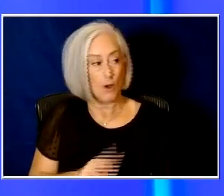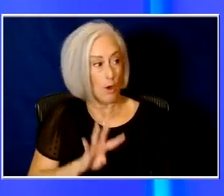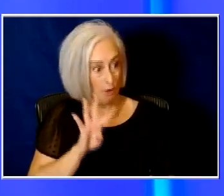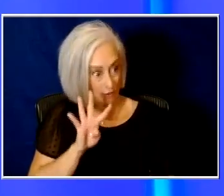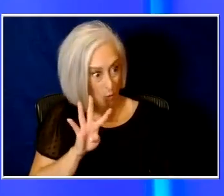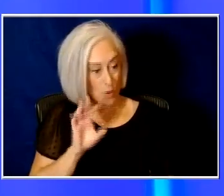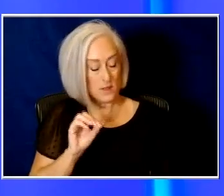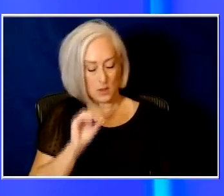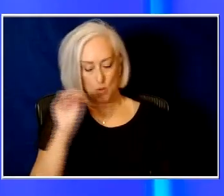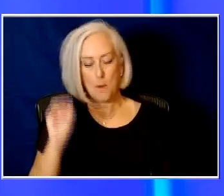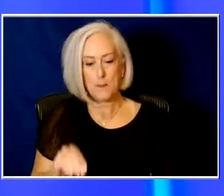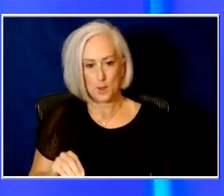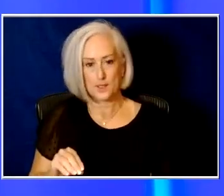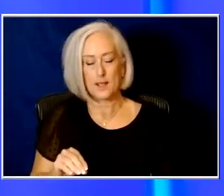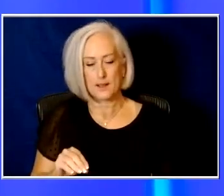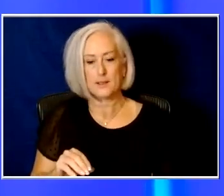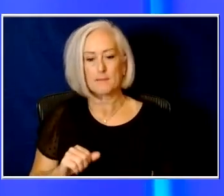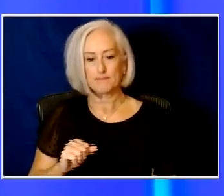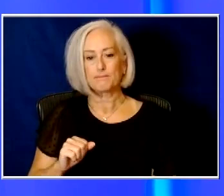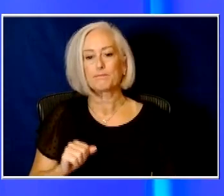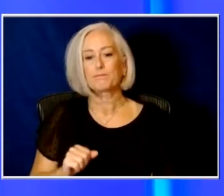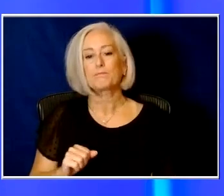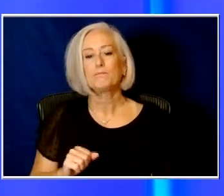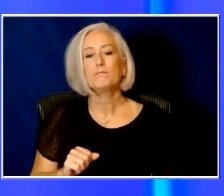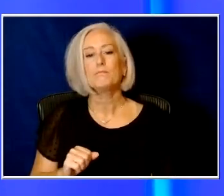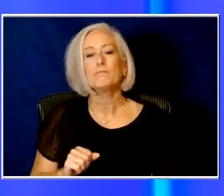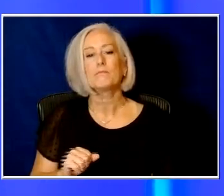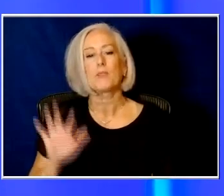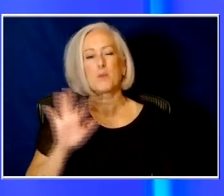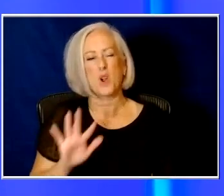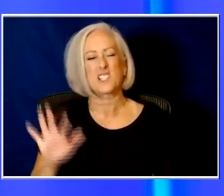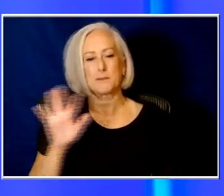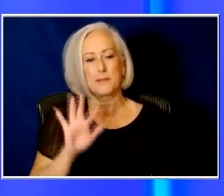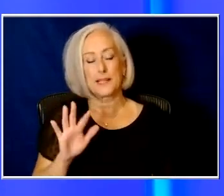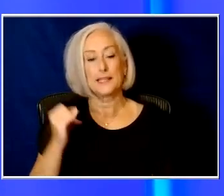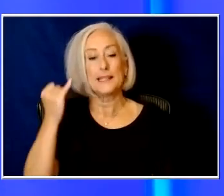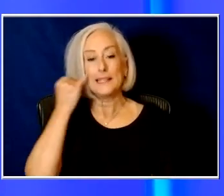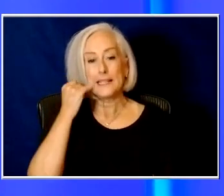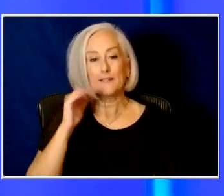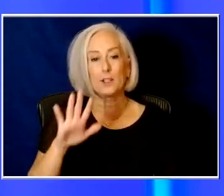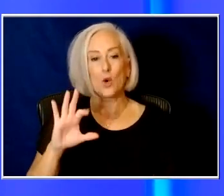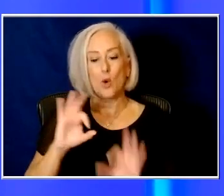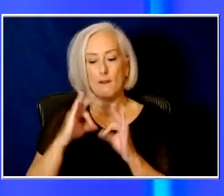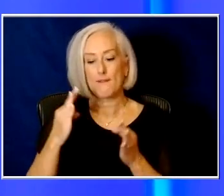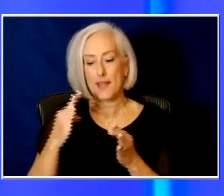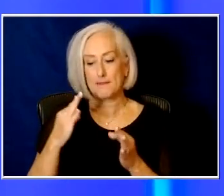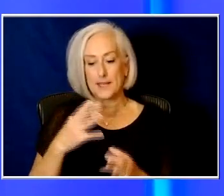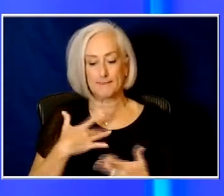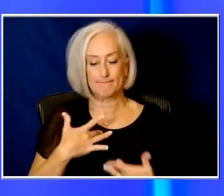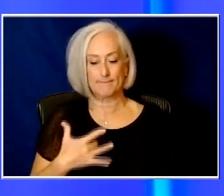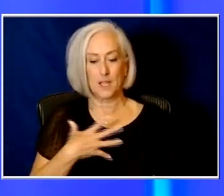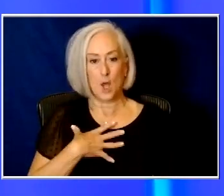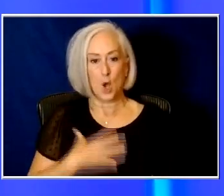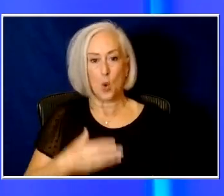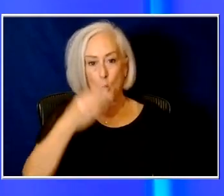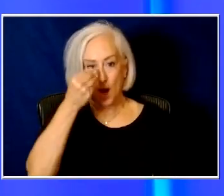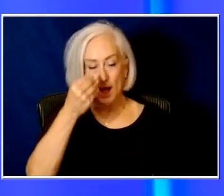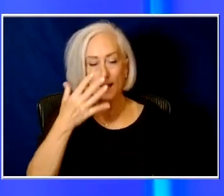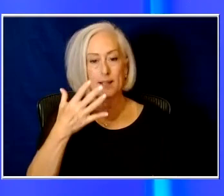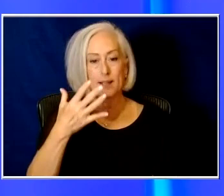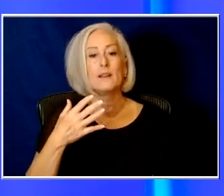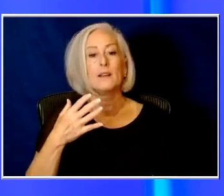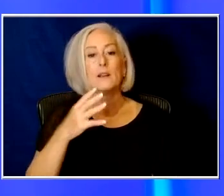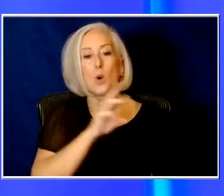40 approximately, and on the other hand, if your ancestry is mostly Caucasian, Western European, you have almost